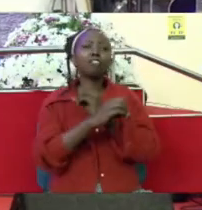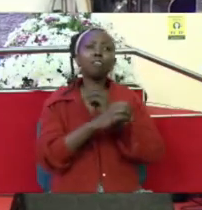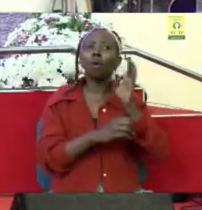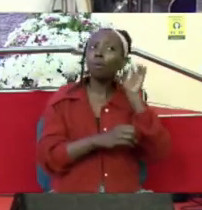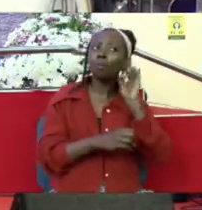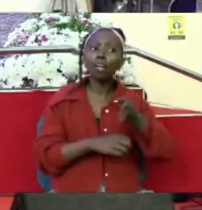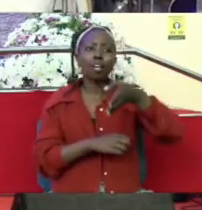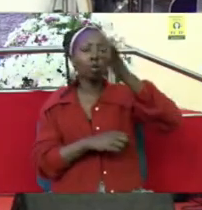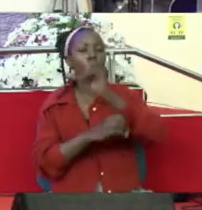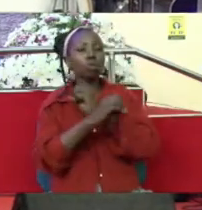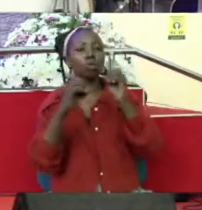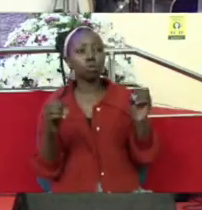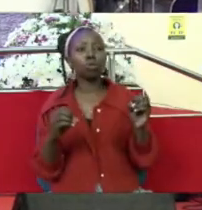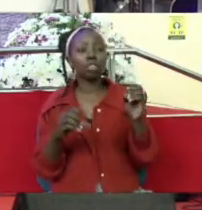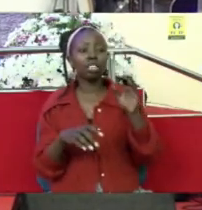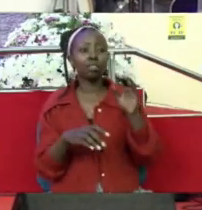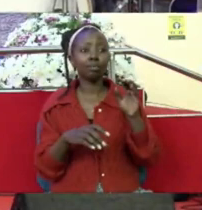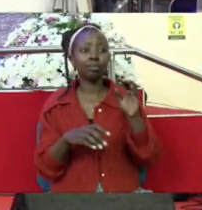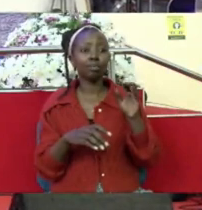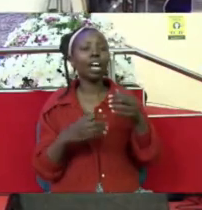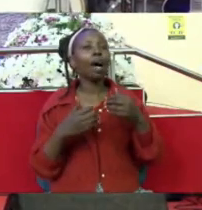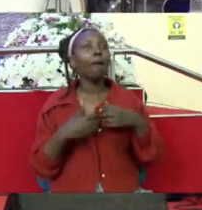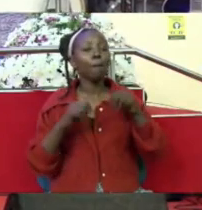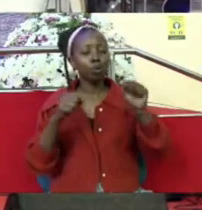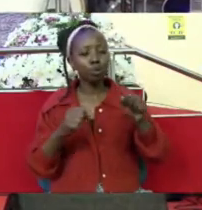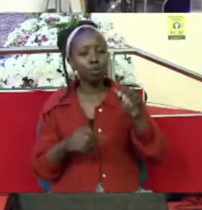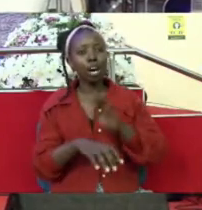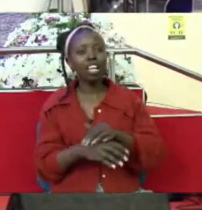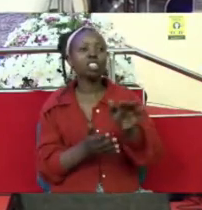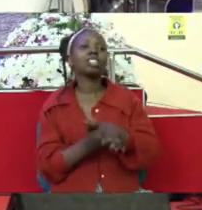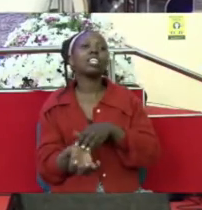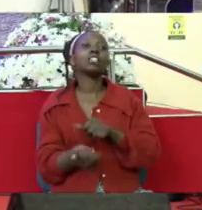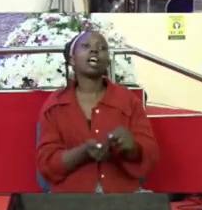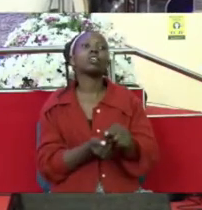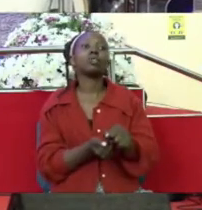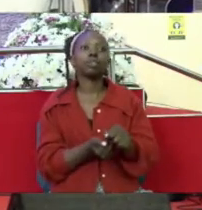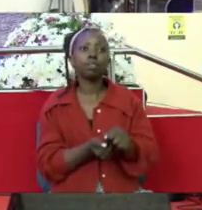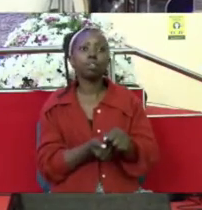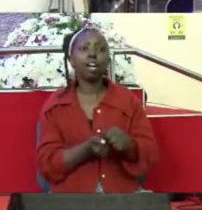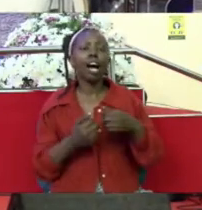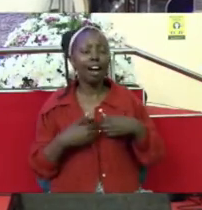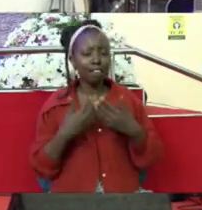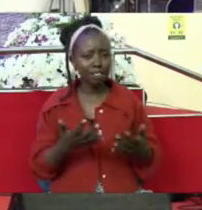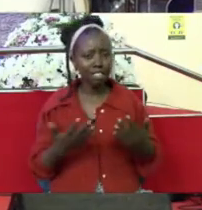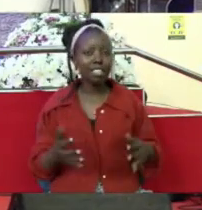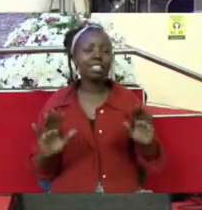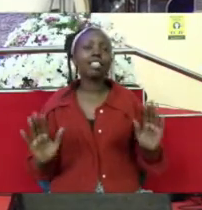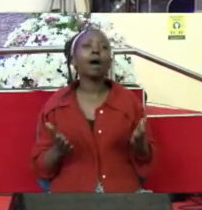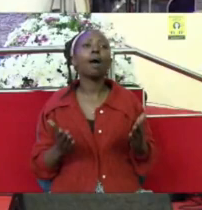in your disobedience, there is some destruction. There is something that is going to happen. Those